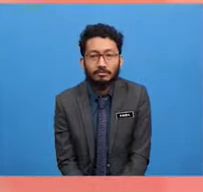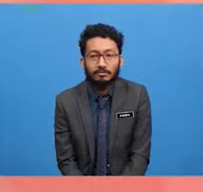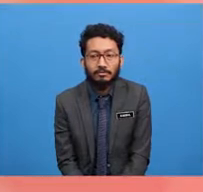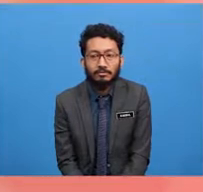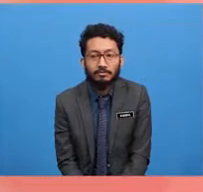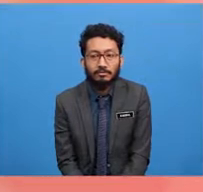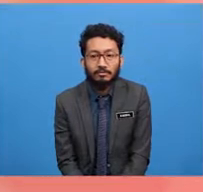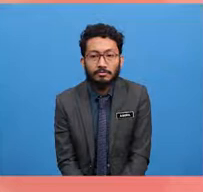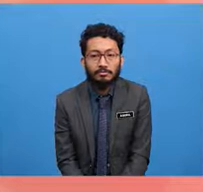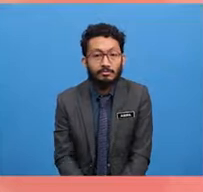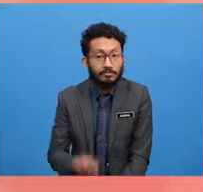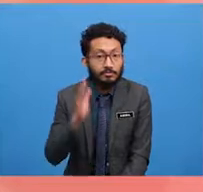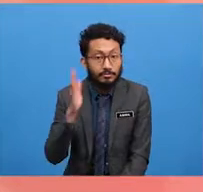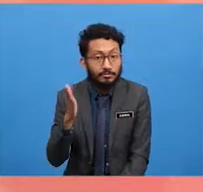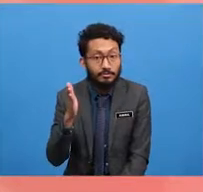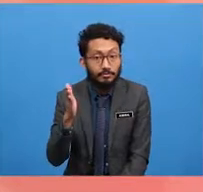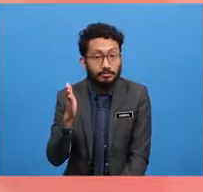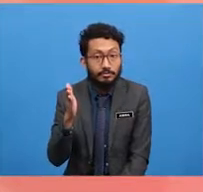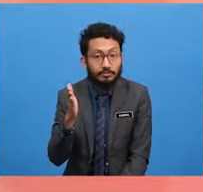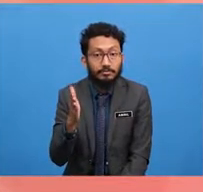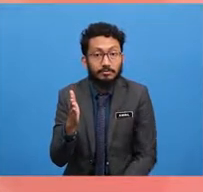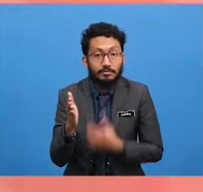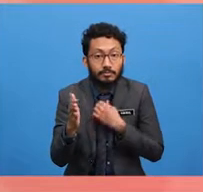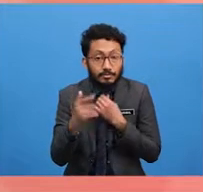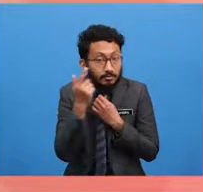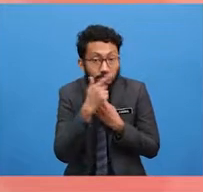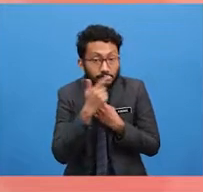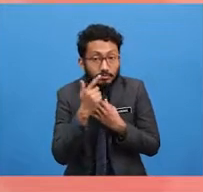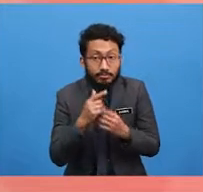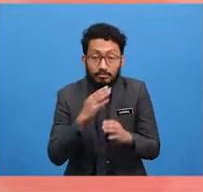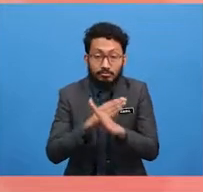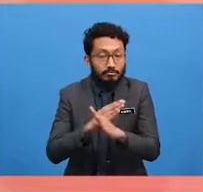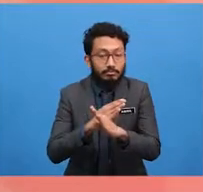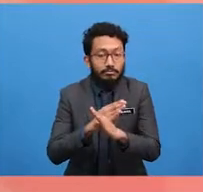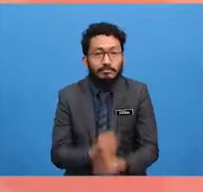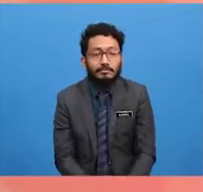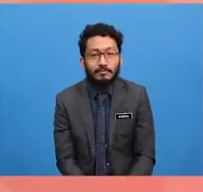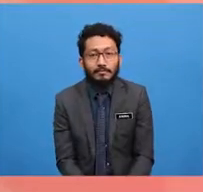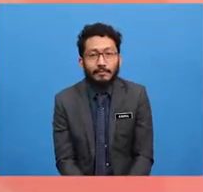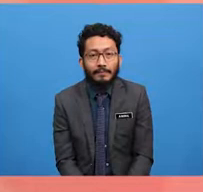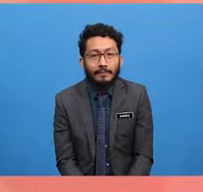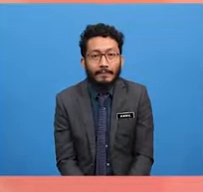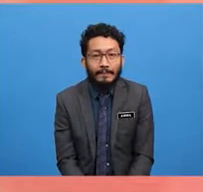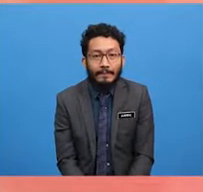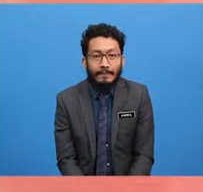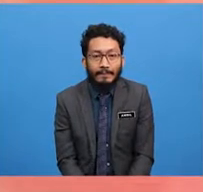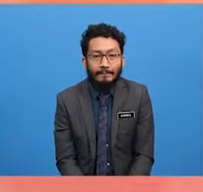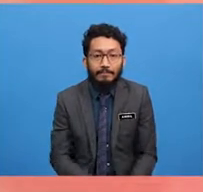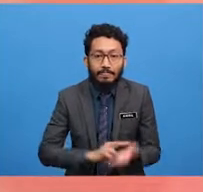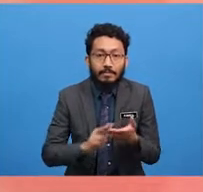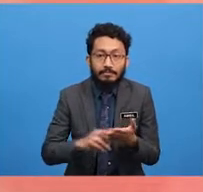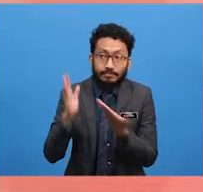You will refuse this? Decline. Another thing I would like you to know is if you have any